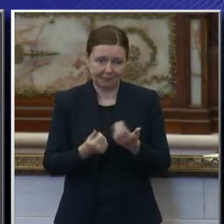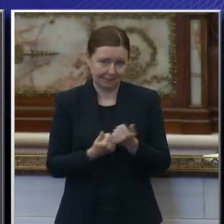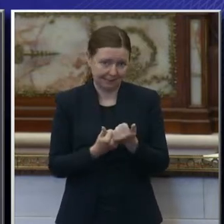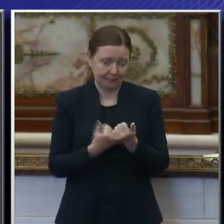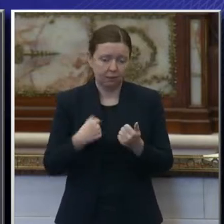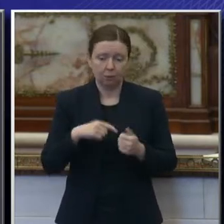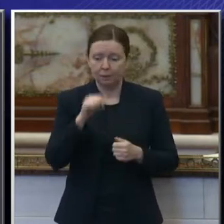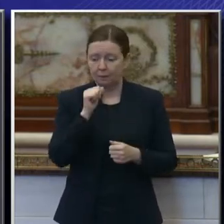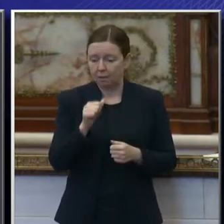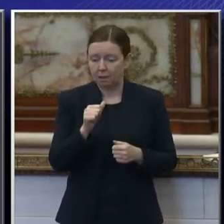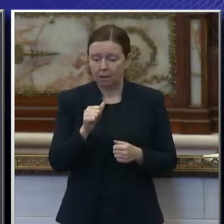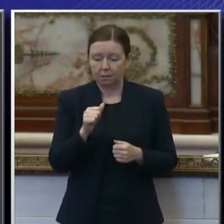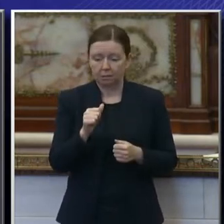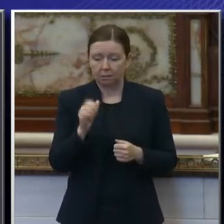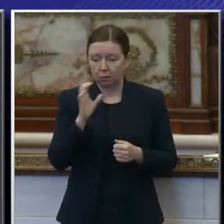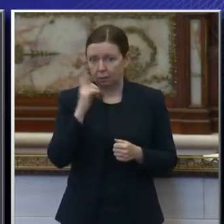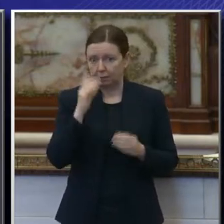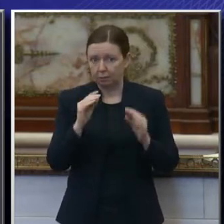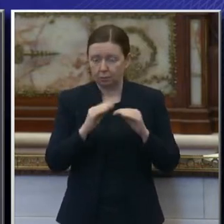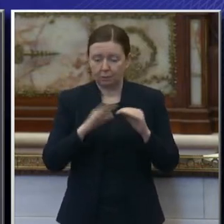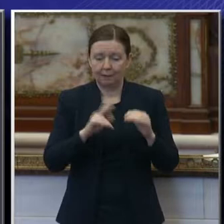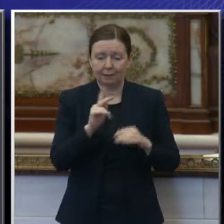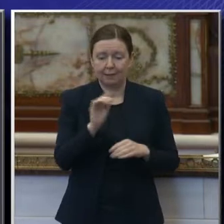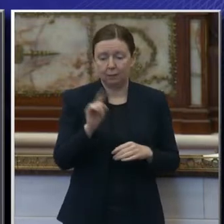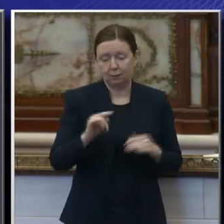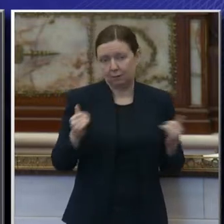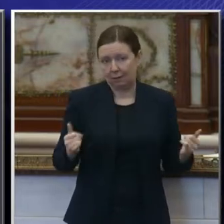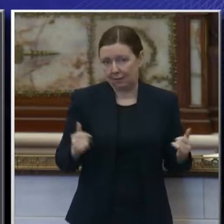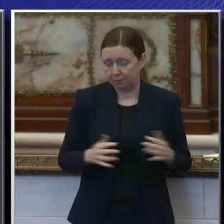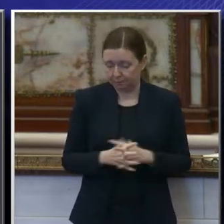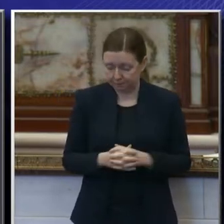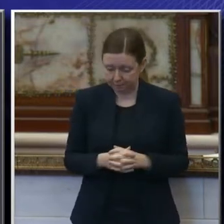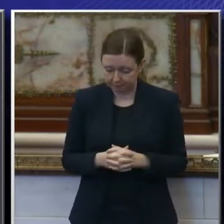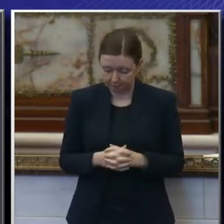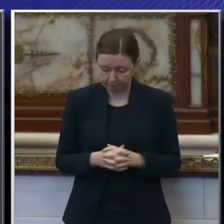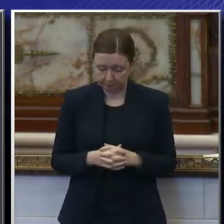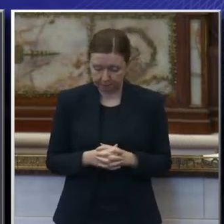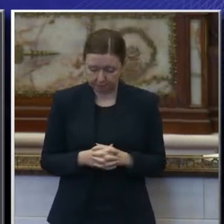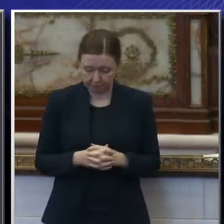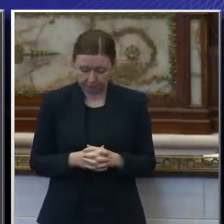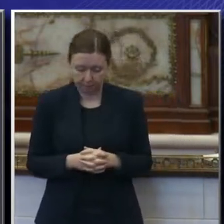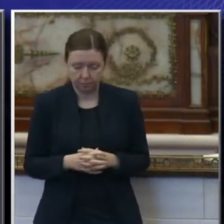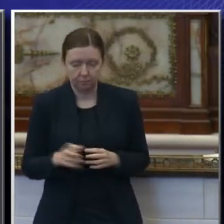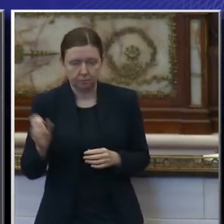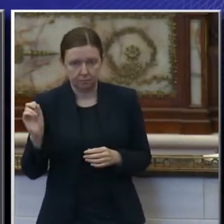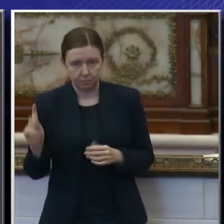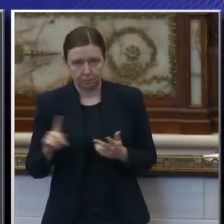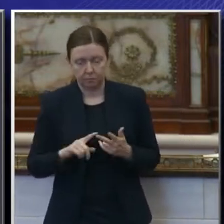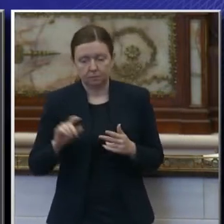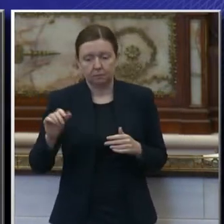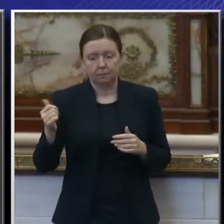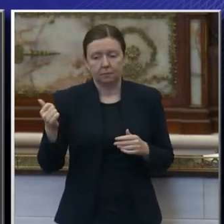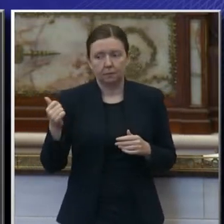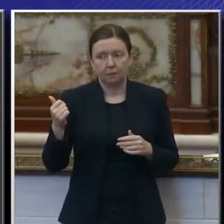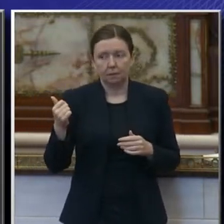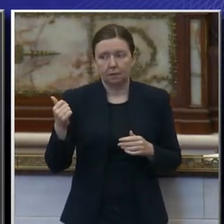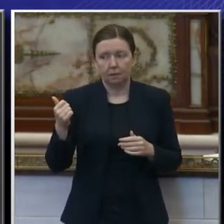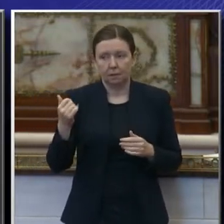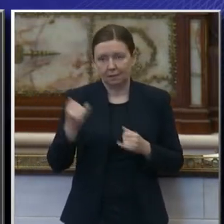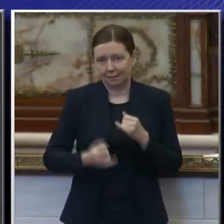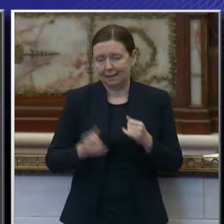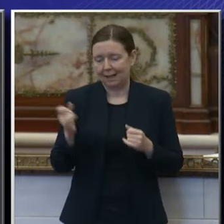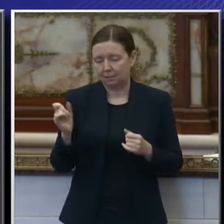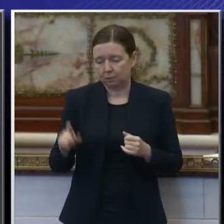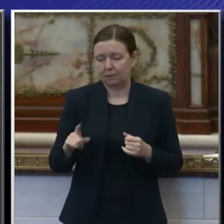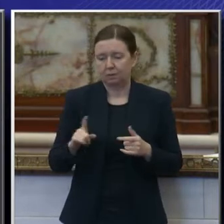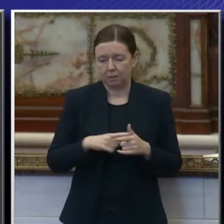We are not for more than, you know, the KOZ at this particular time. Okay, and are there any, my last question, and